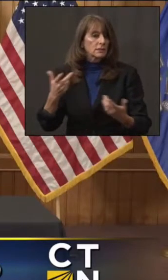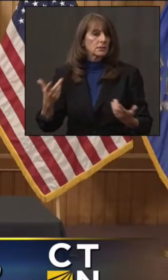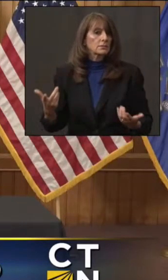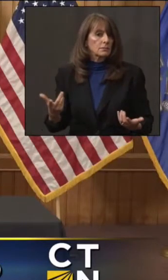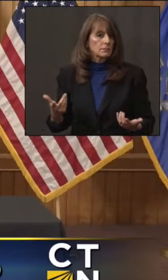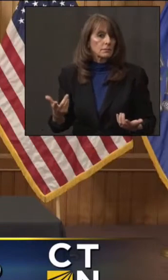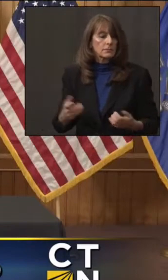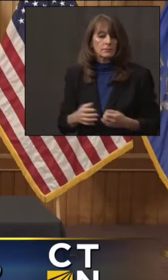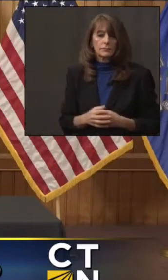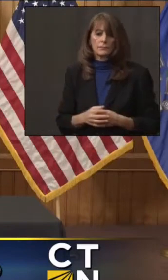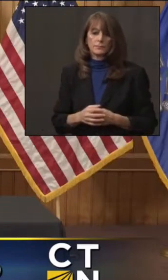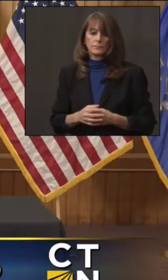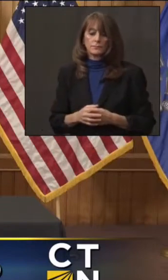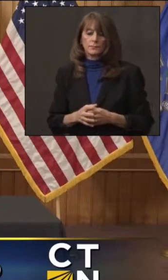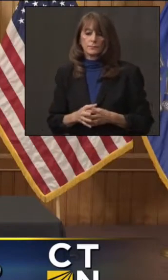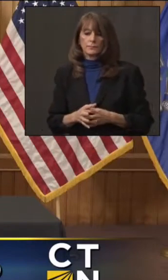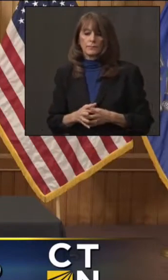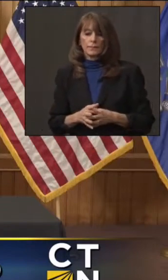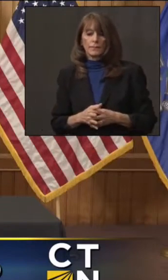Who wants that?